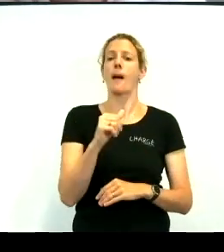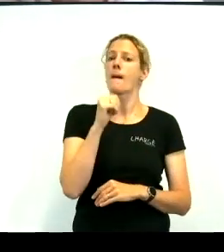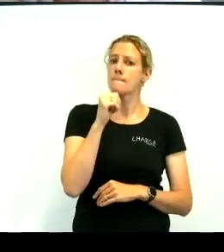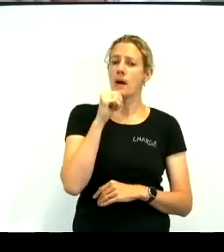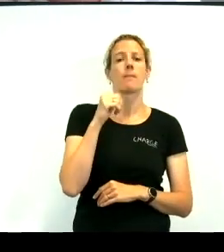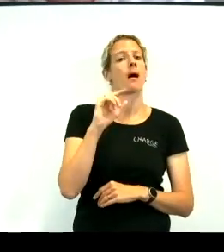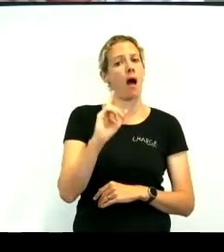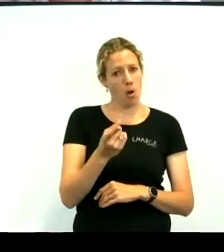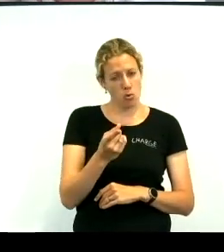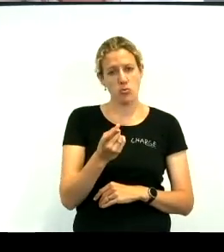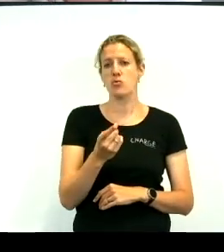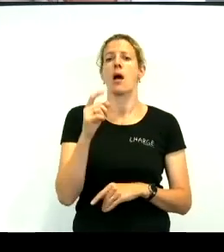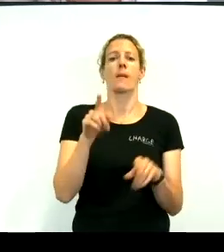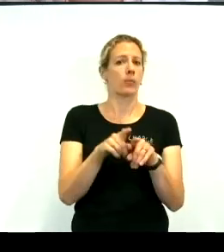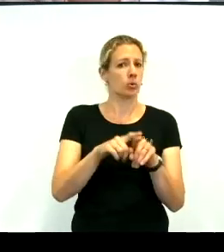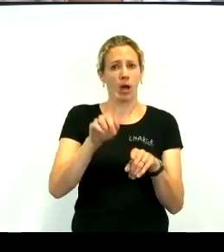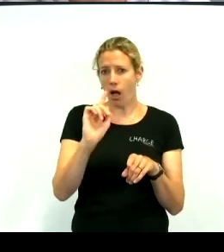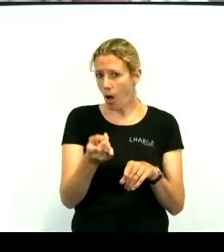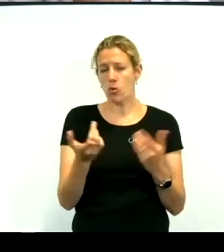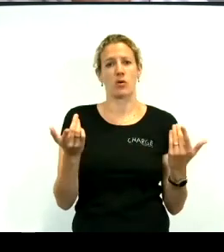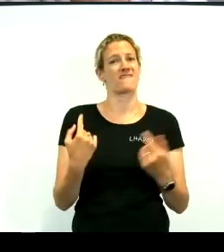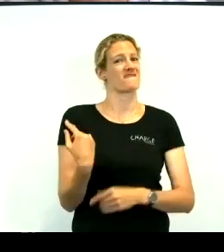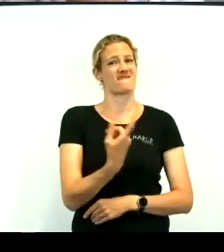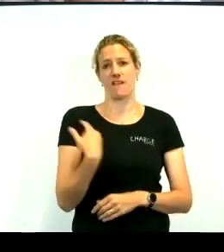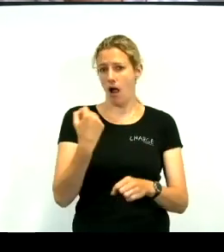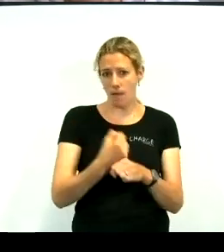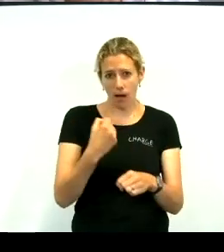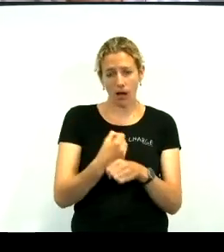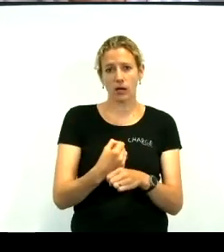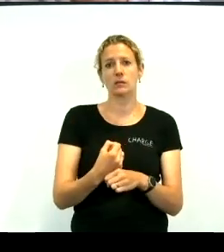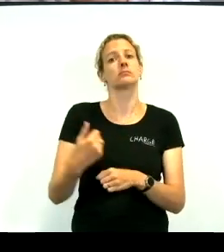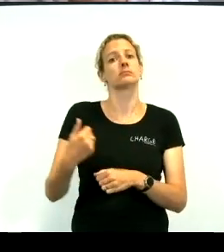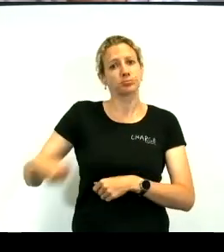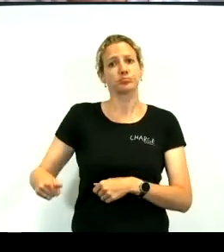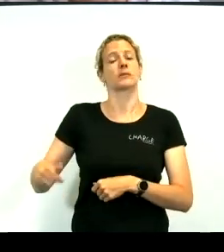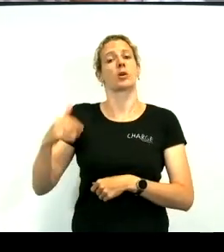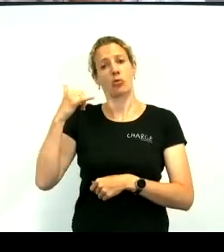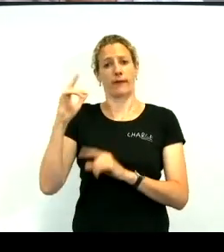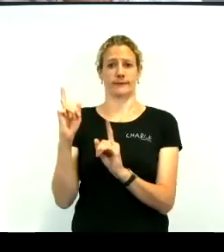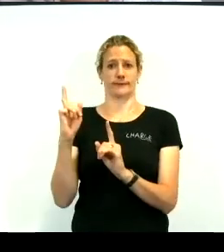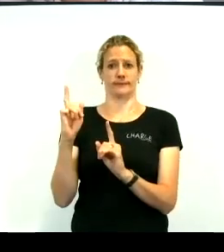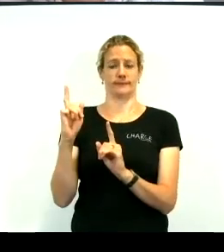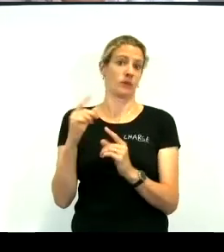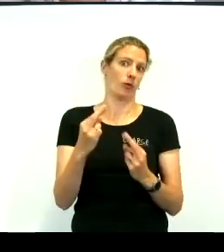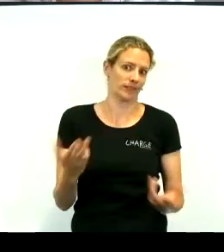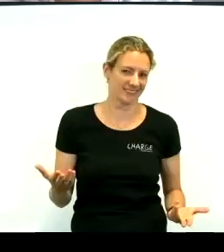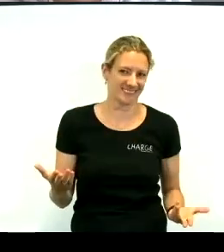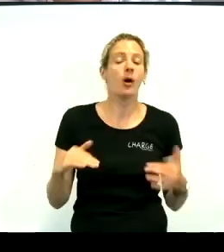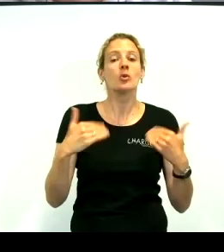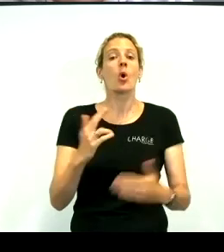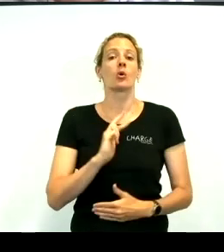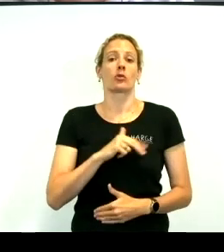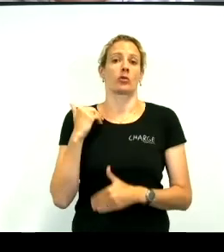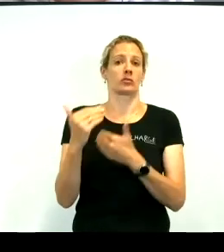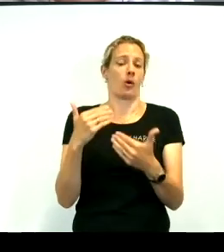loo, you hope. And that, so you could build in social stories like that as well. But again, I think